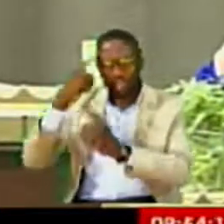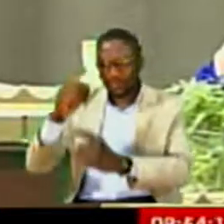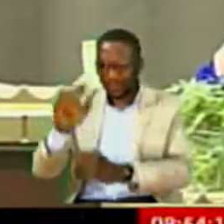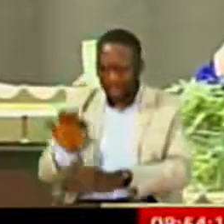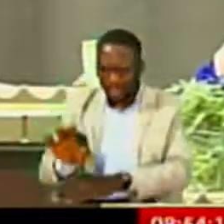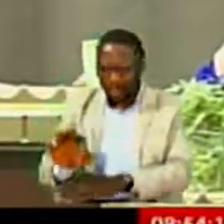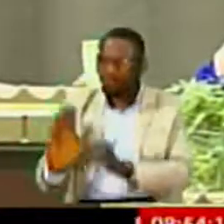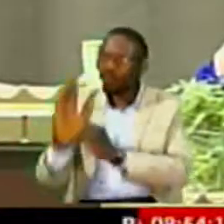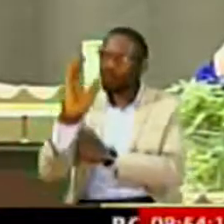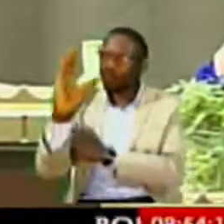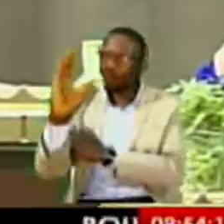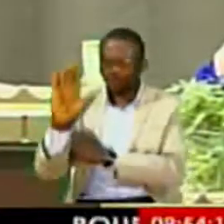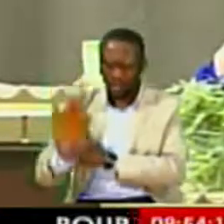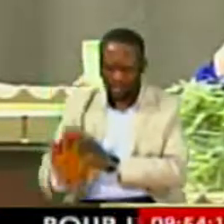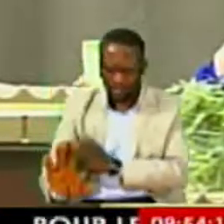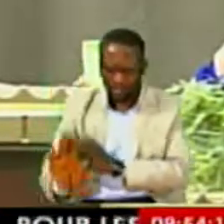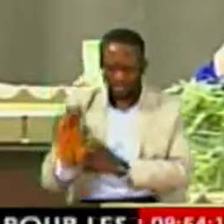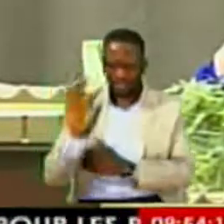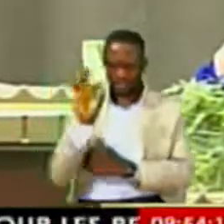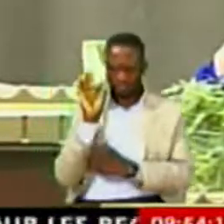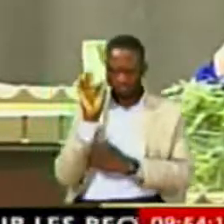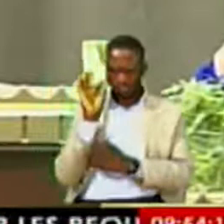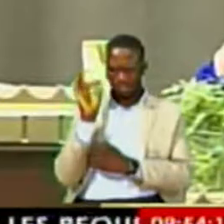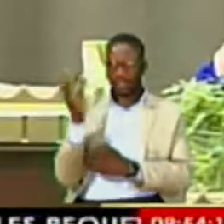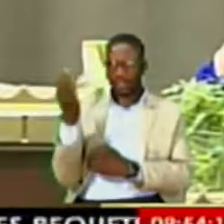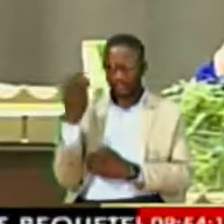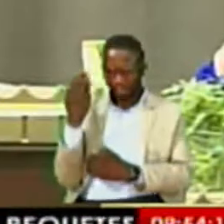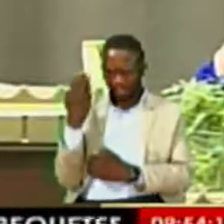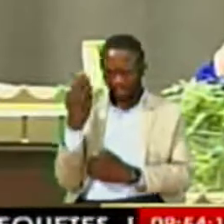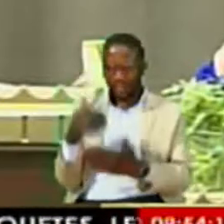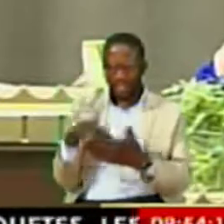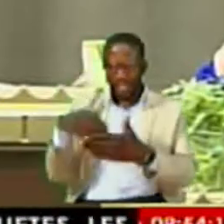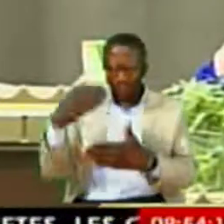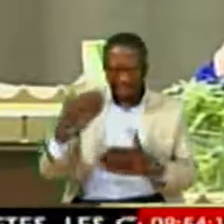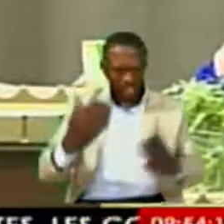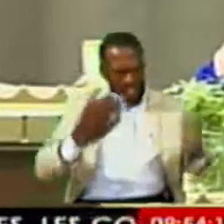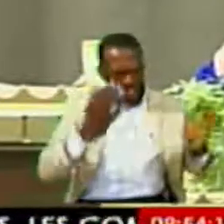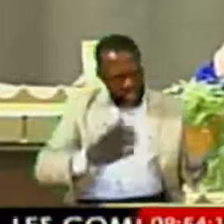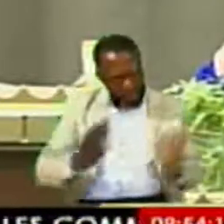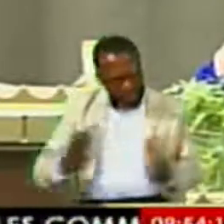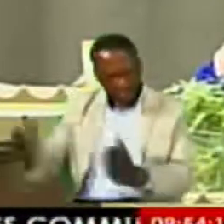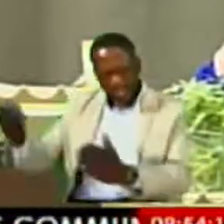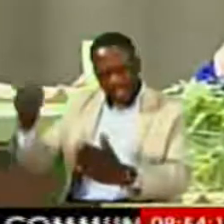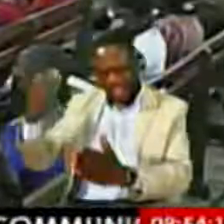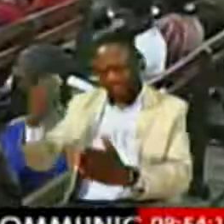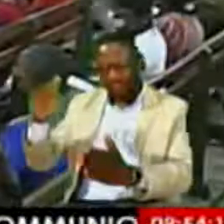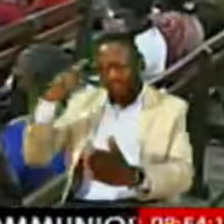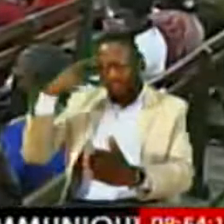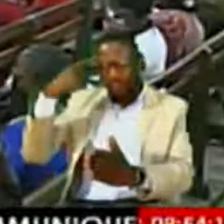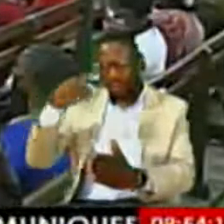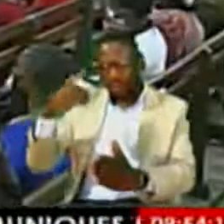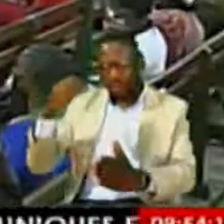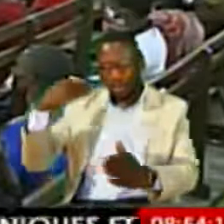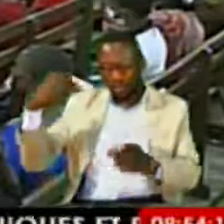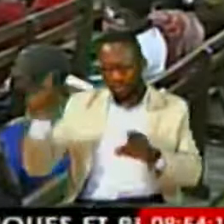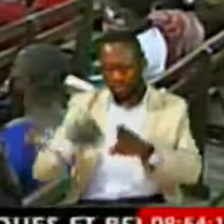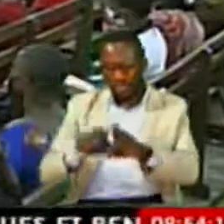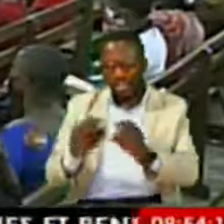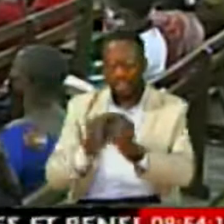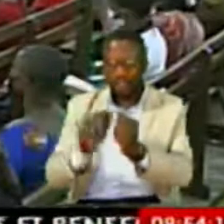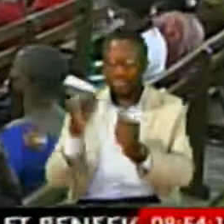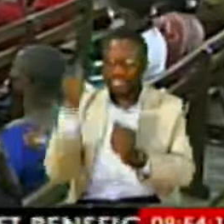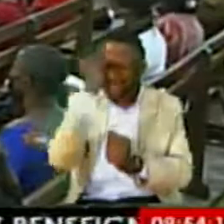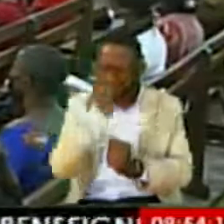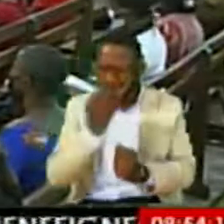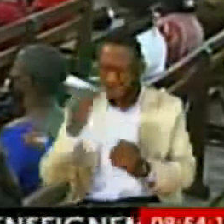a prédestinés. And he predestinated them. À être conformes à l'image de son fils. To be conformed to the image of